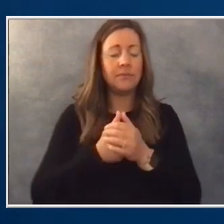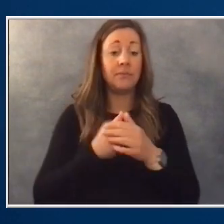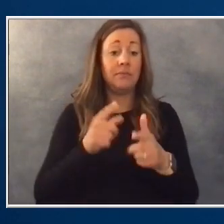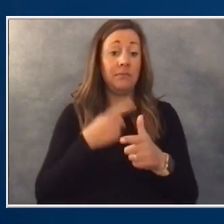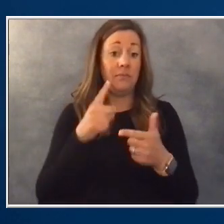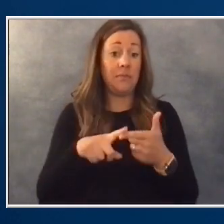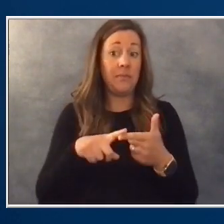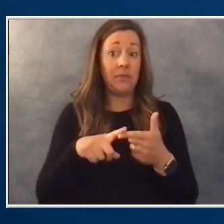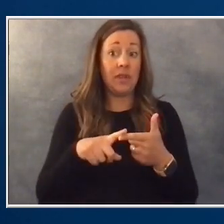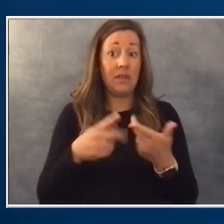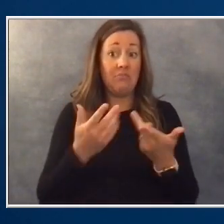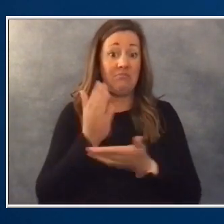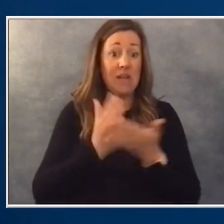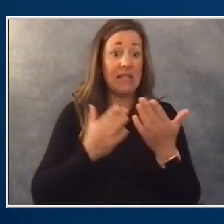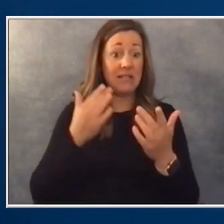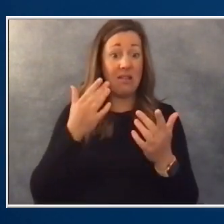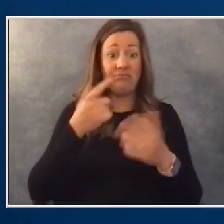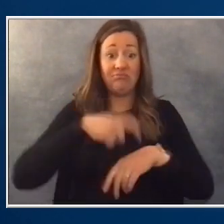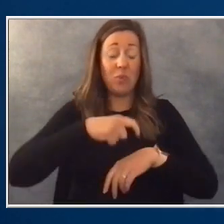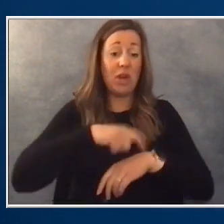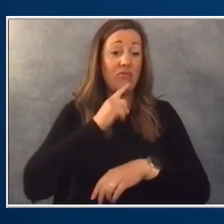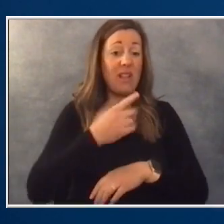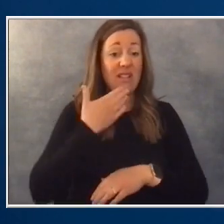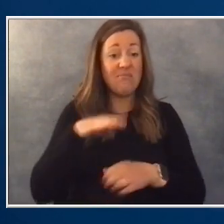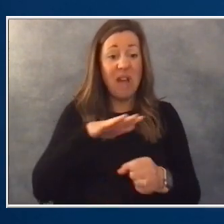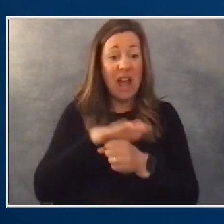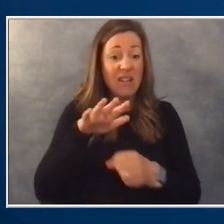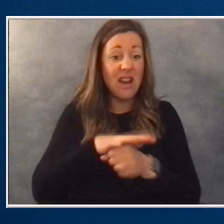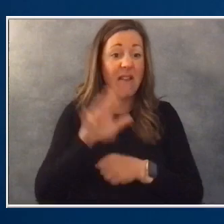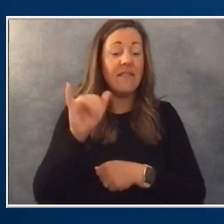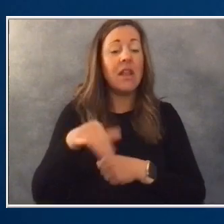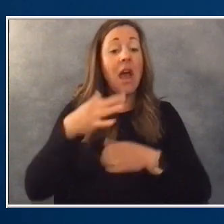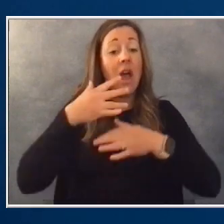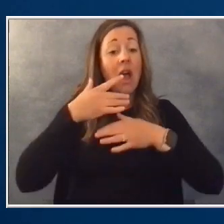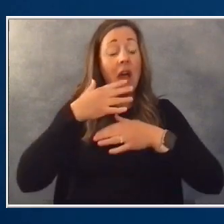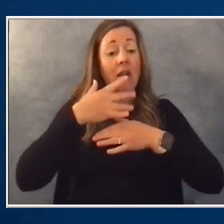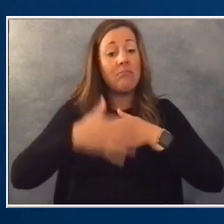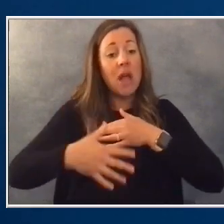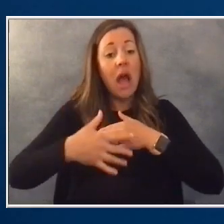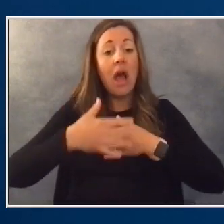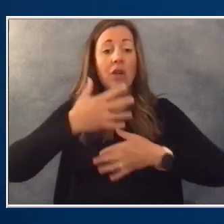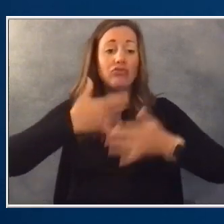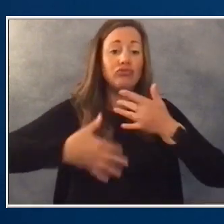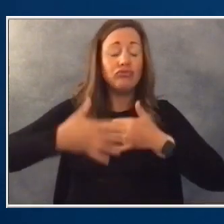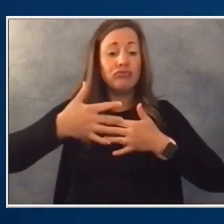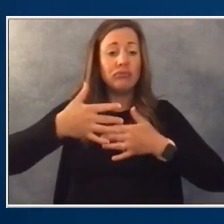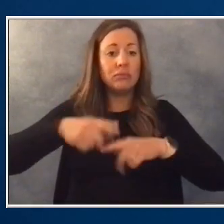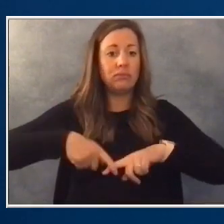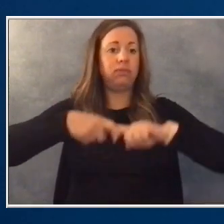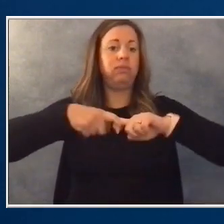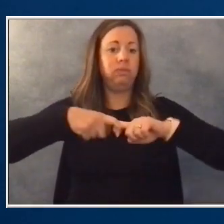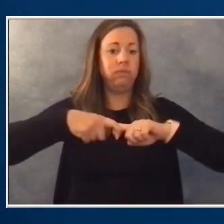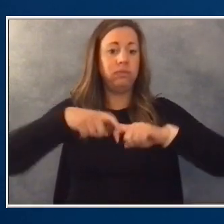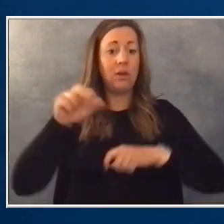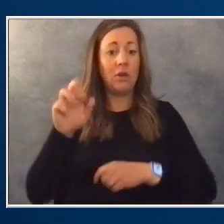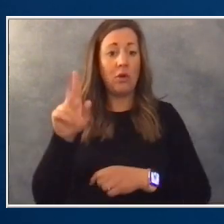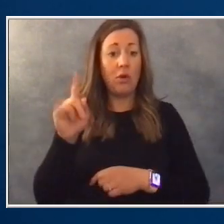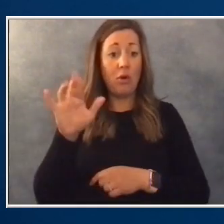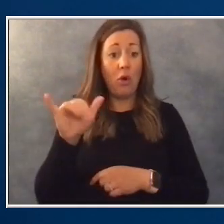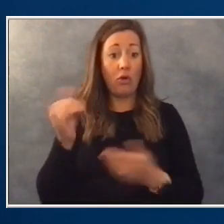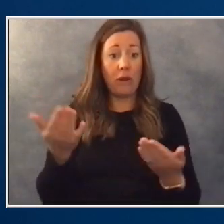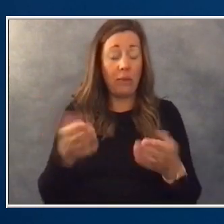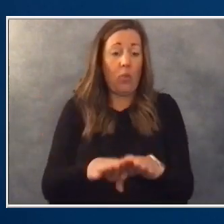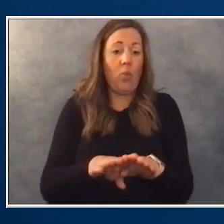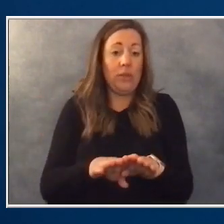some point it gets bad enough, the flow stops and the artery closes completely, and some people have a heart attack. So when you hear of people having a big